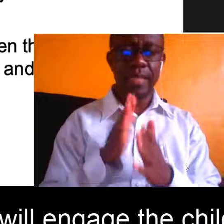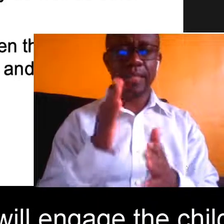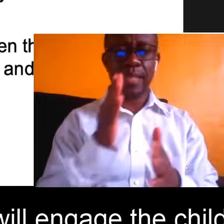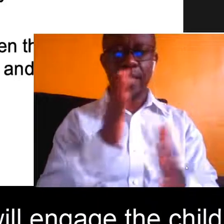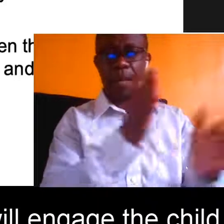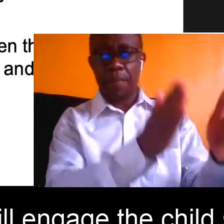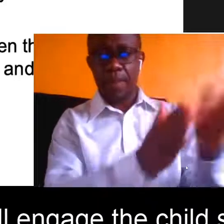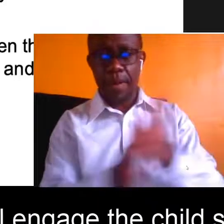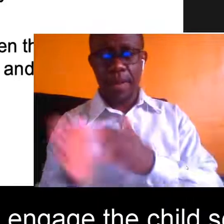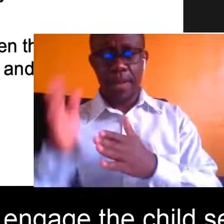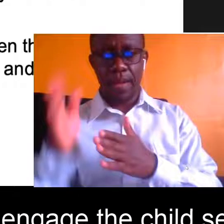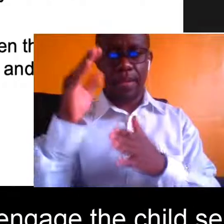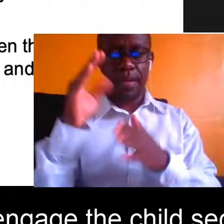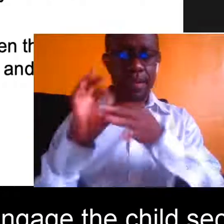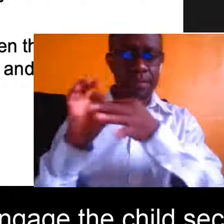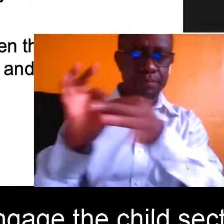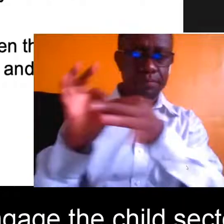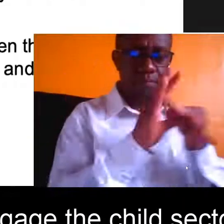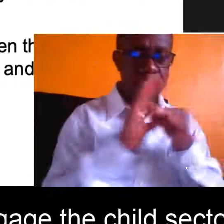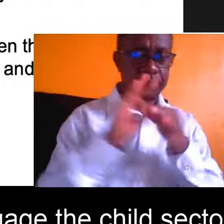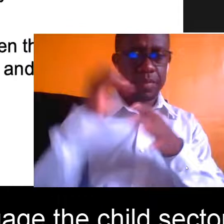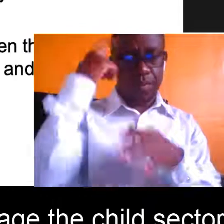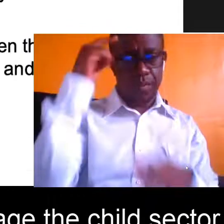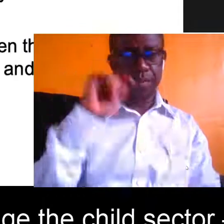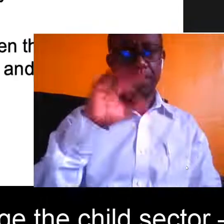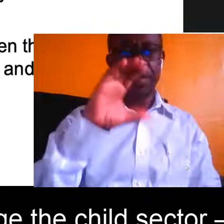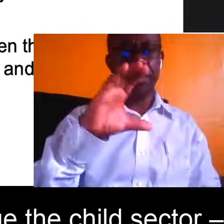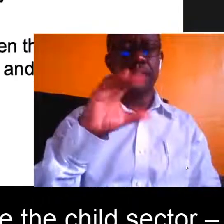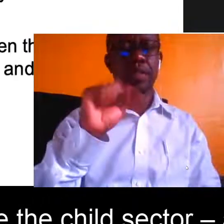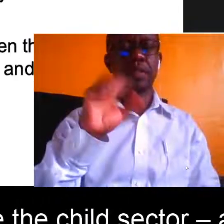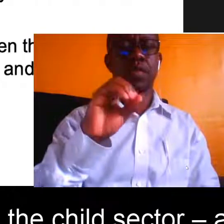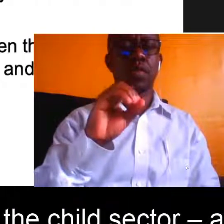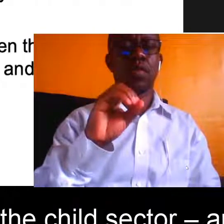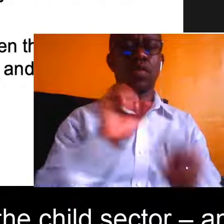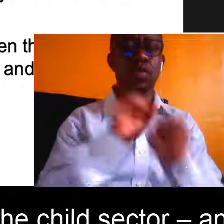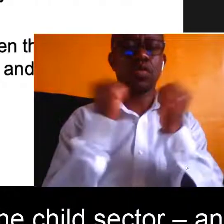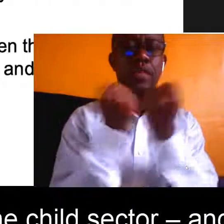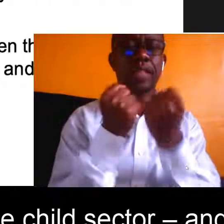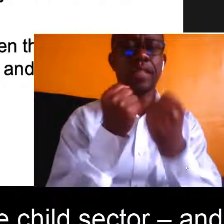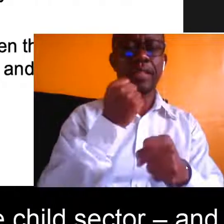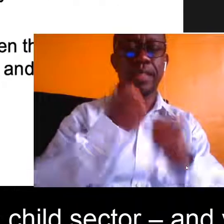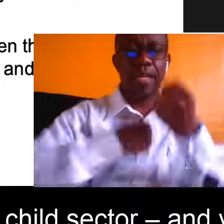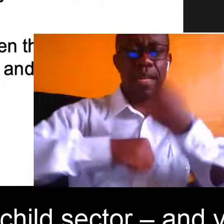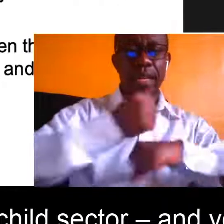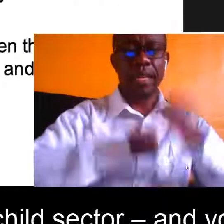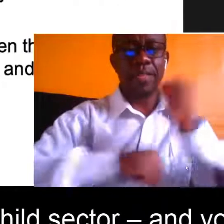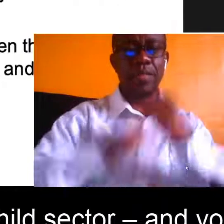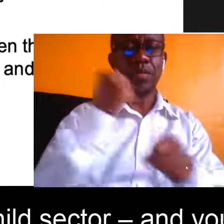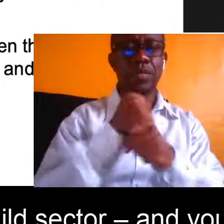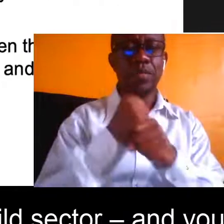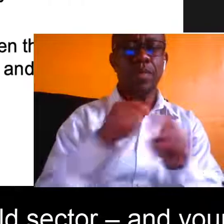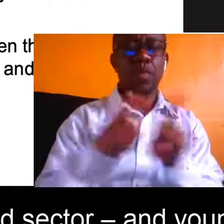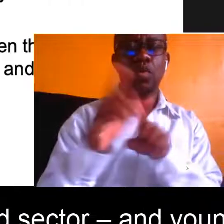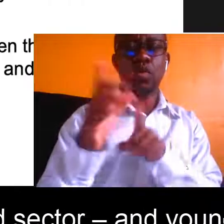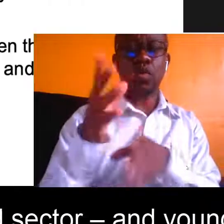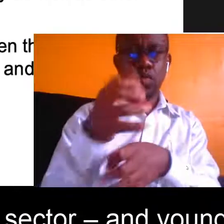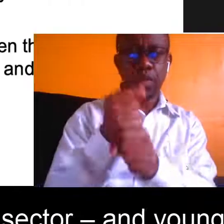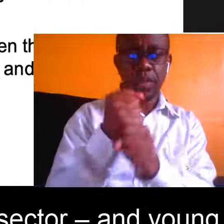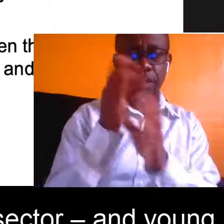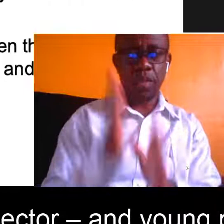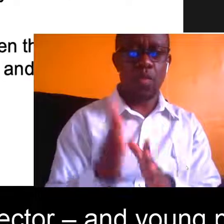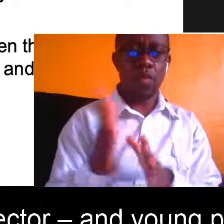civil society in executing its mandate and adding value to stakeholders through the development of the strategic